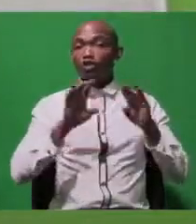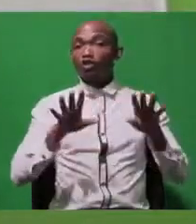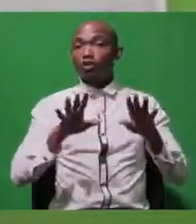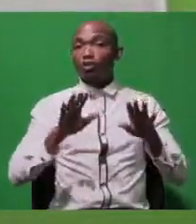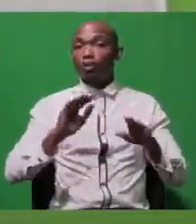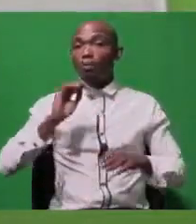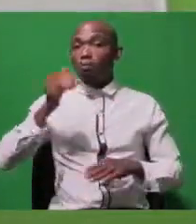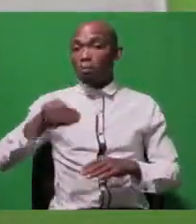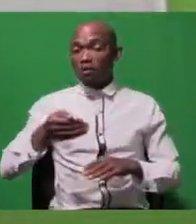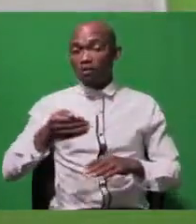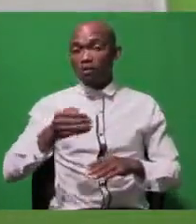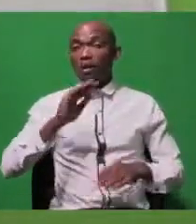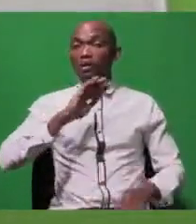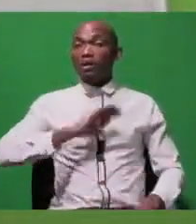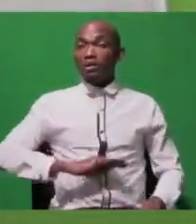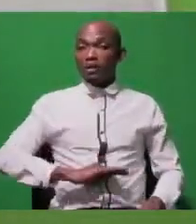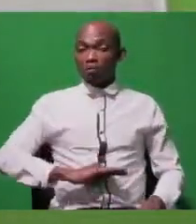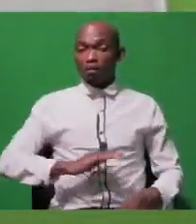Okay?